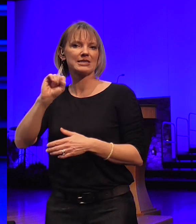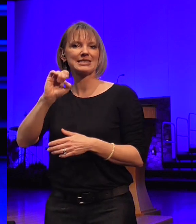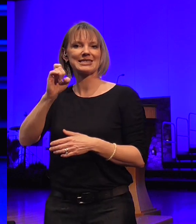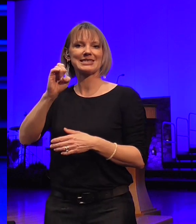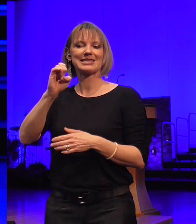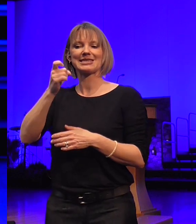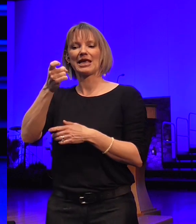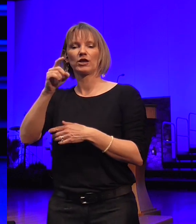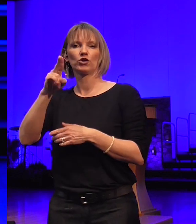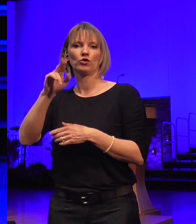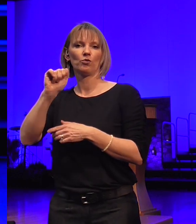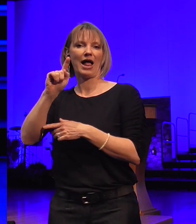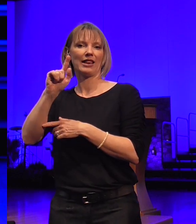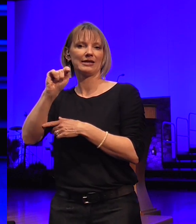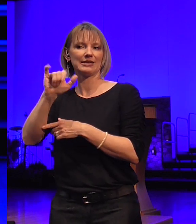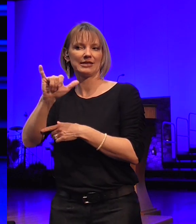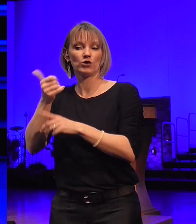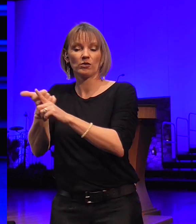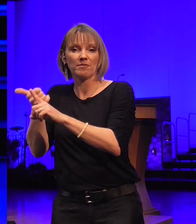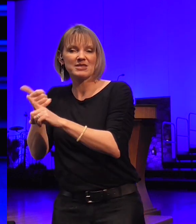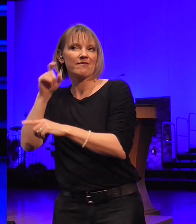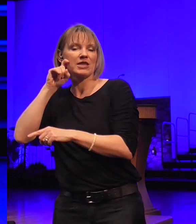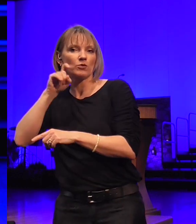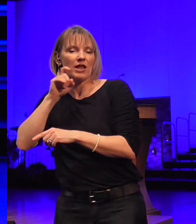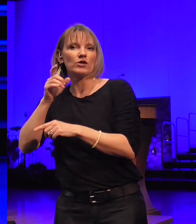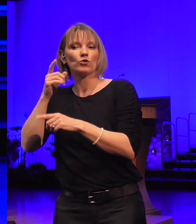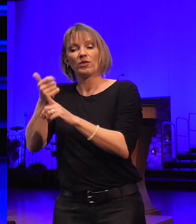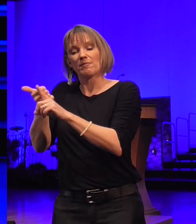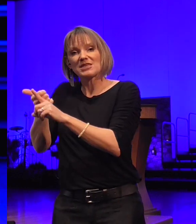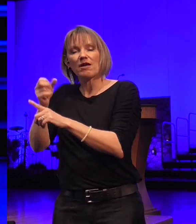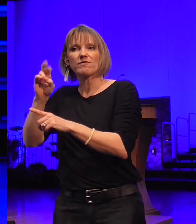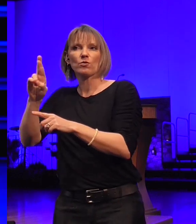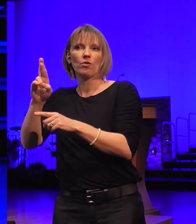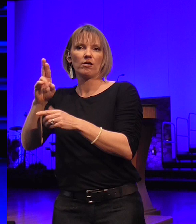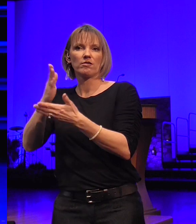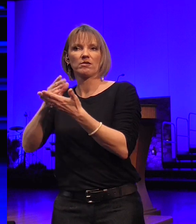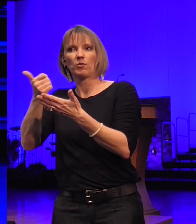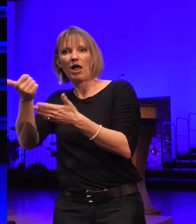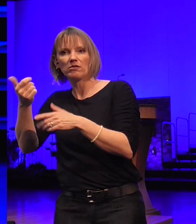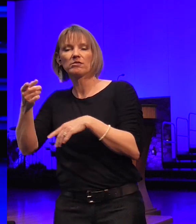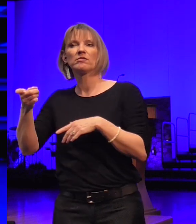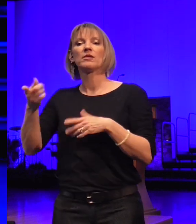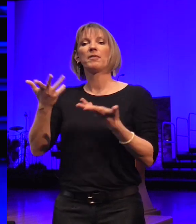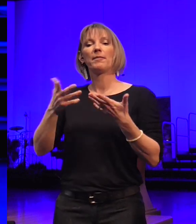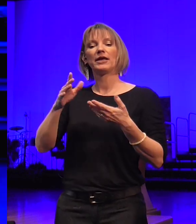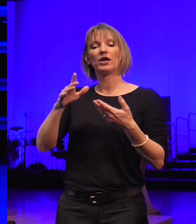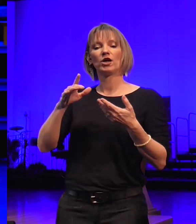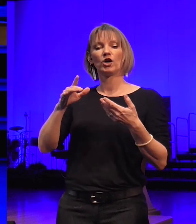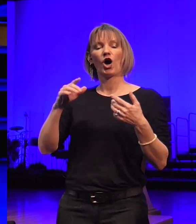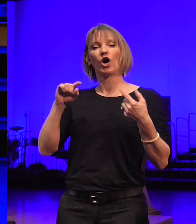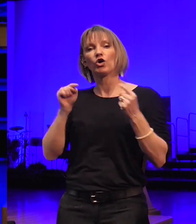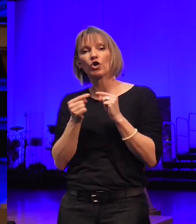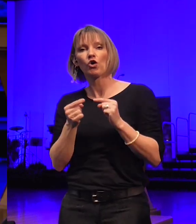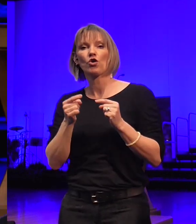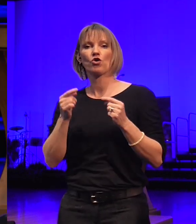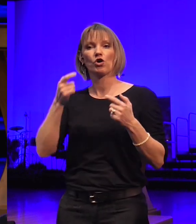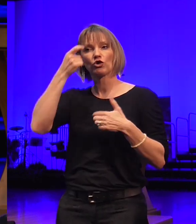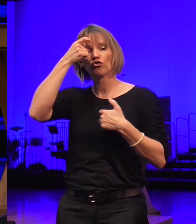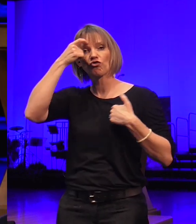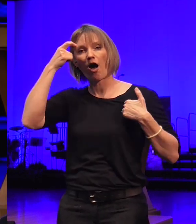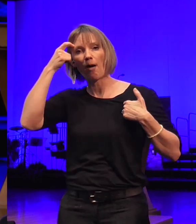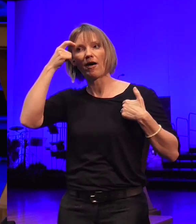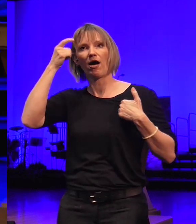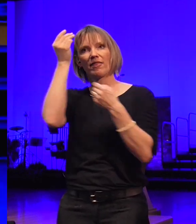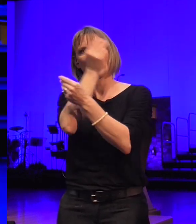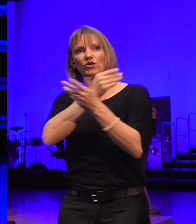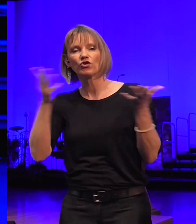time. It could be someone who was sharing a hurt or a trauma that they had never articulated. It could